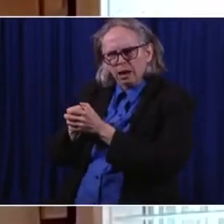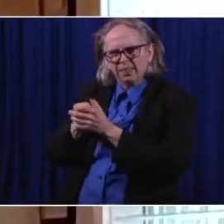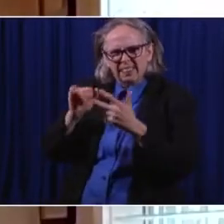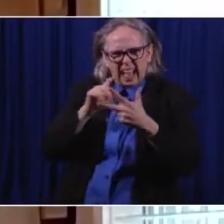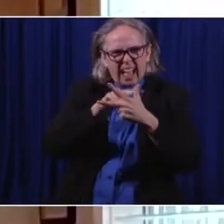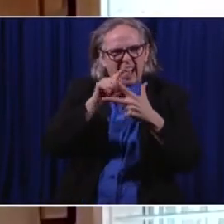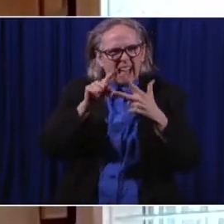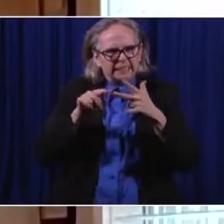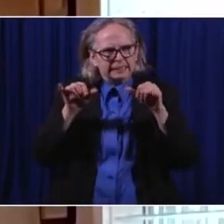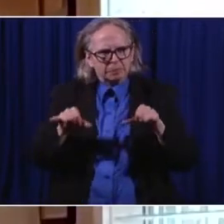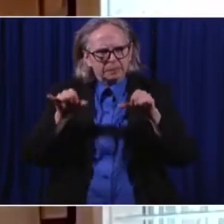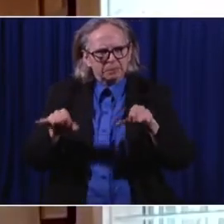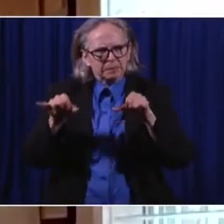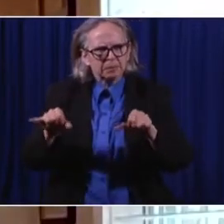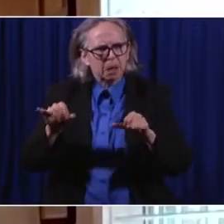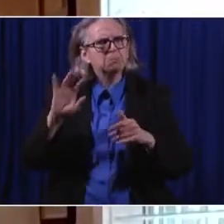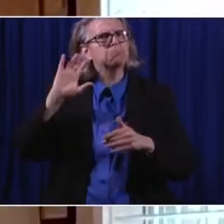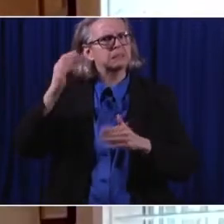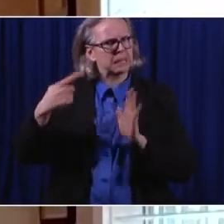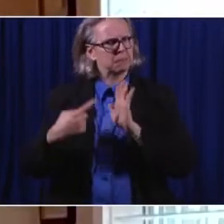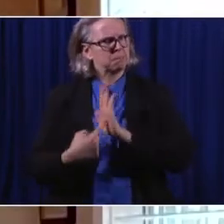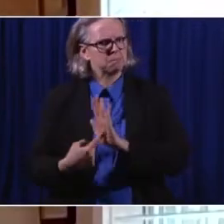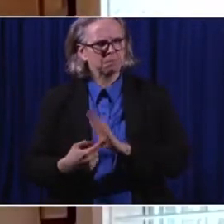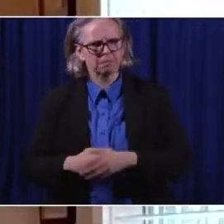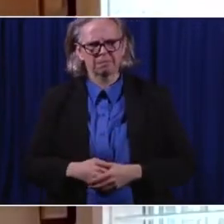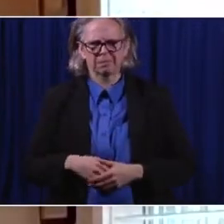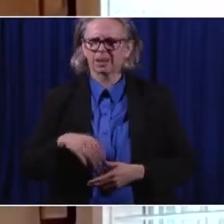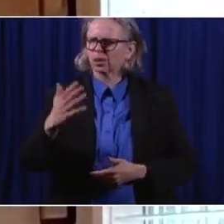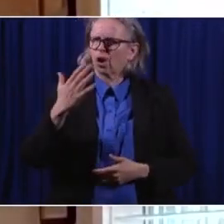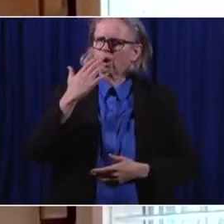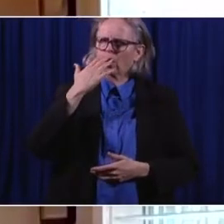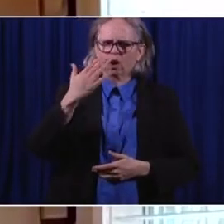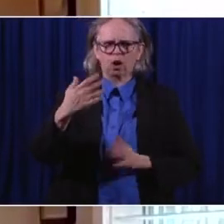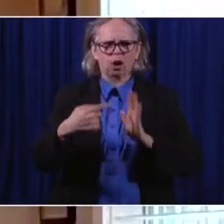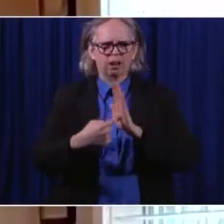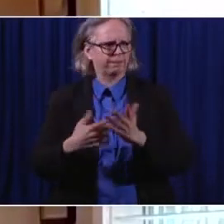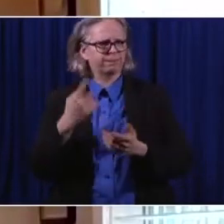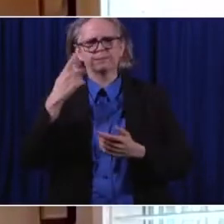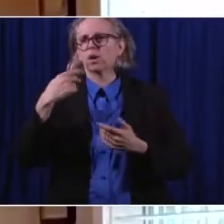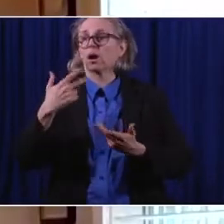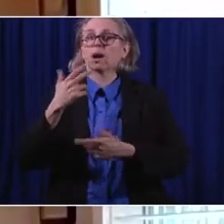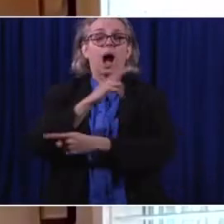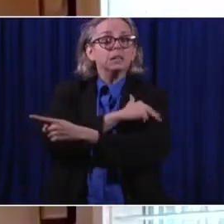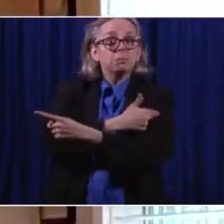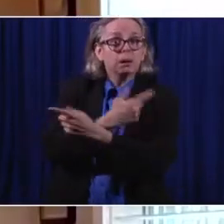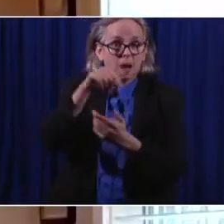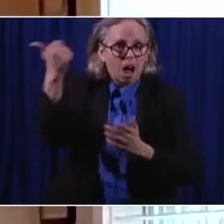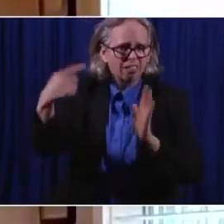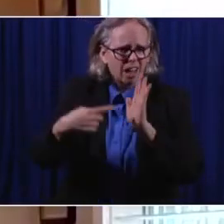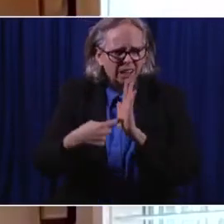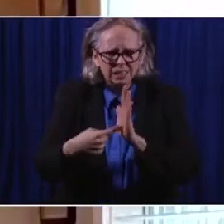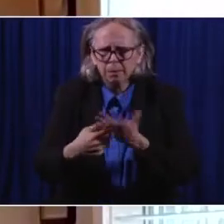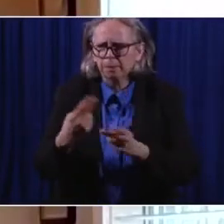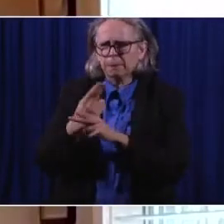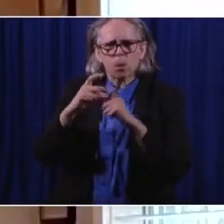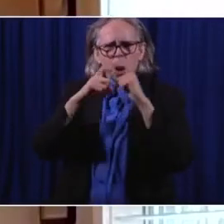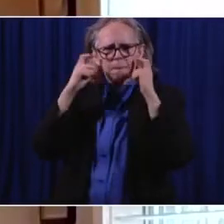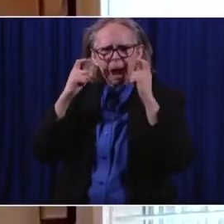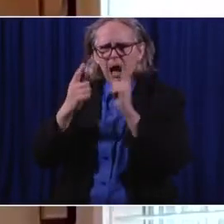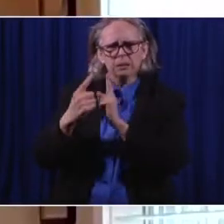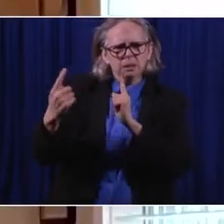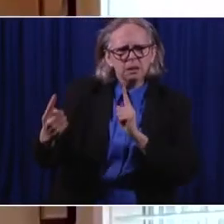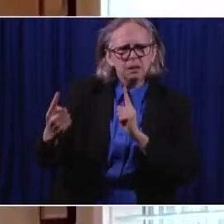have in our hospitals. So we know that in these environments where there is the consistent application of those safety measures,